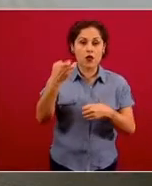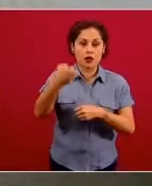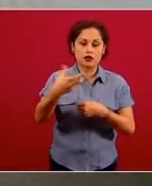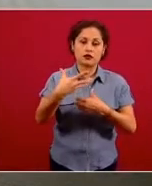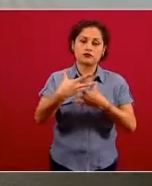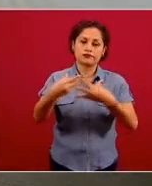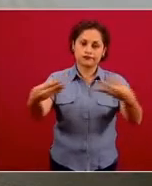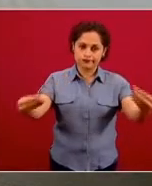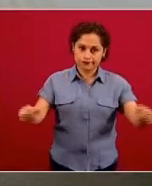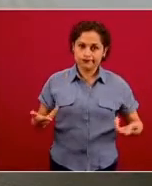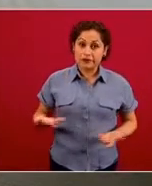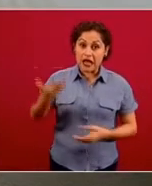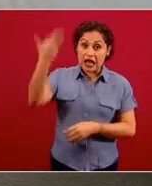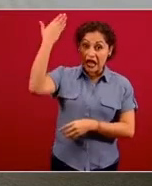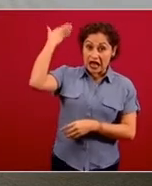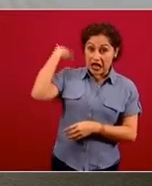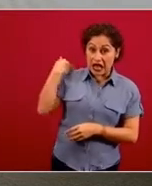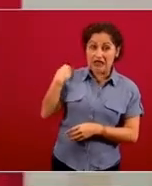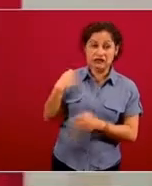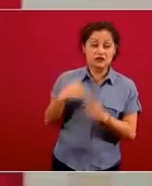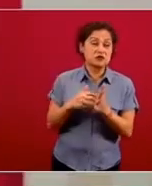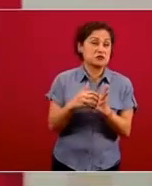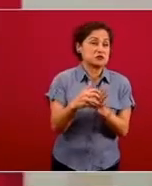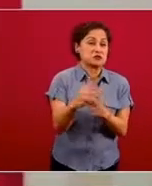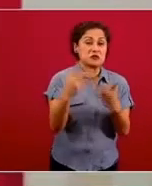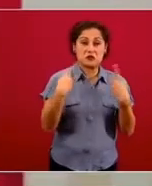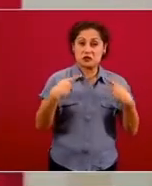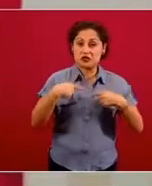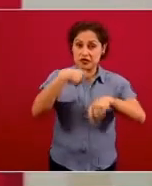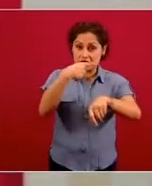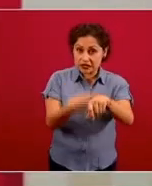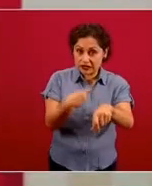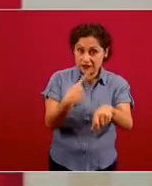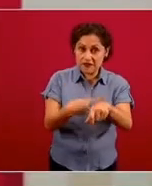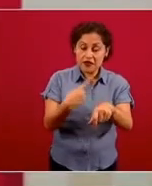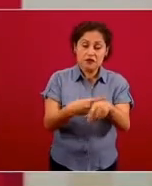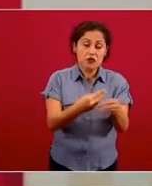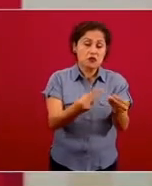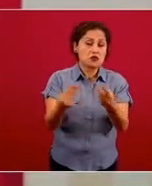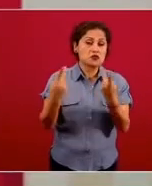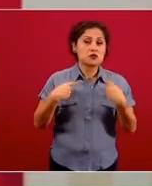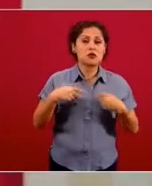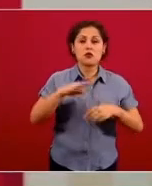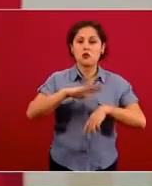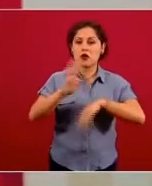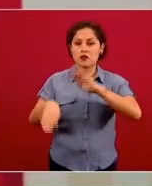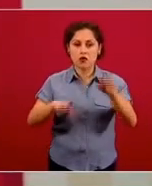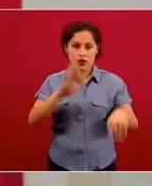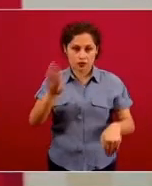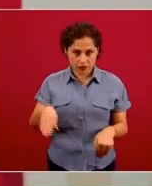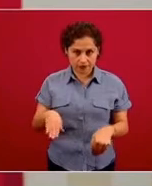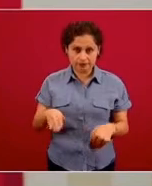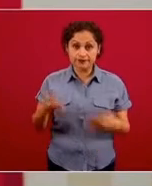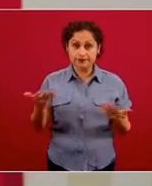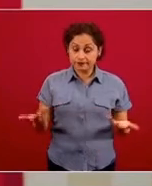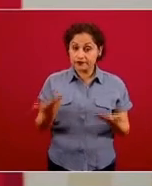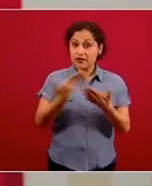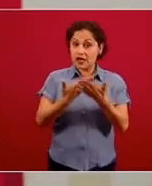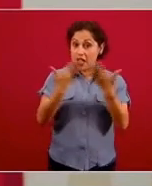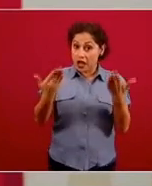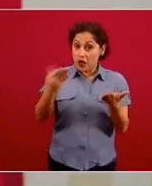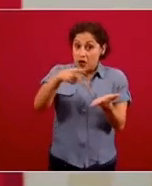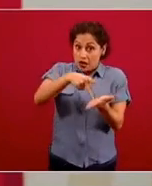from 1918 to 1919. Millions of people were sick and thousands